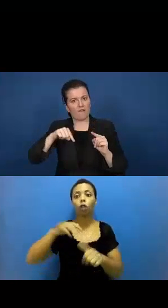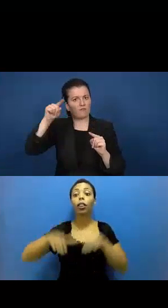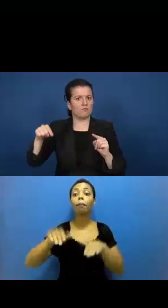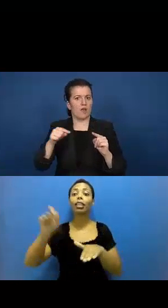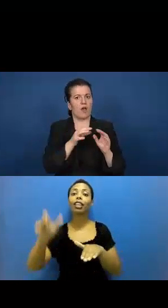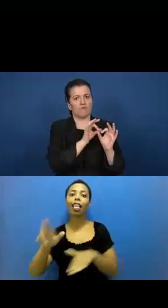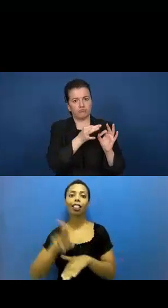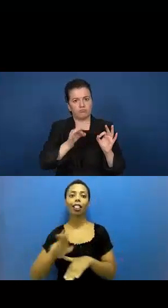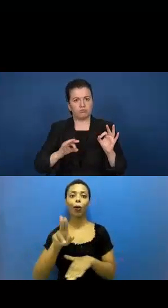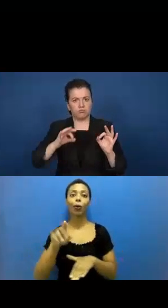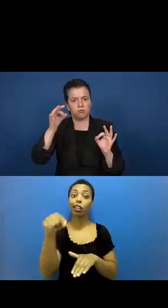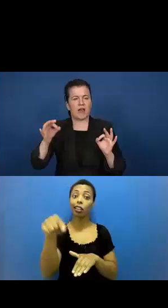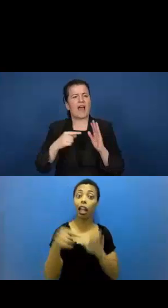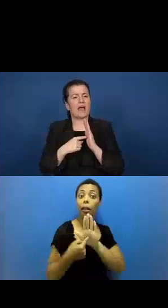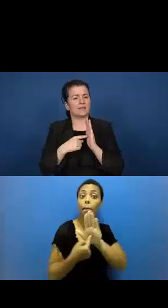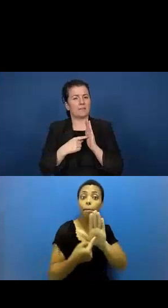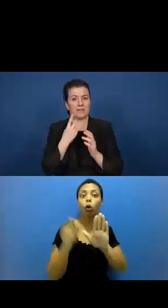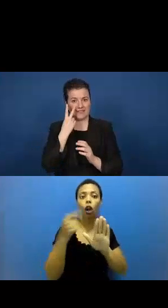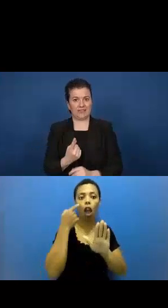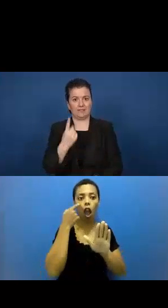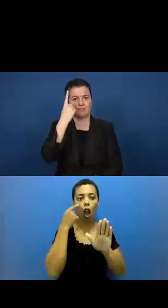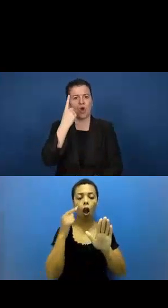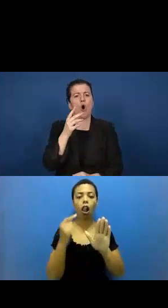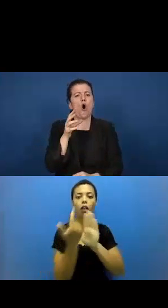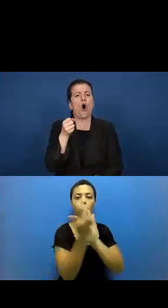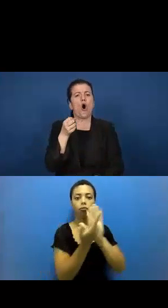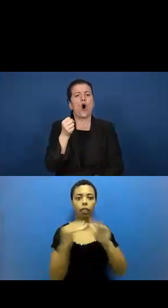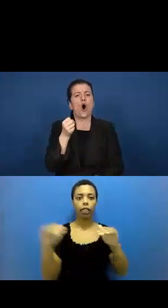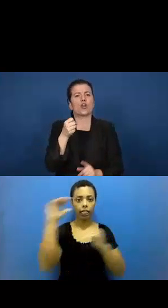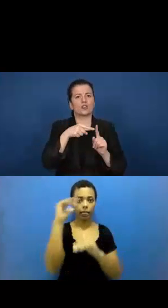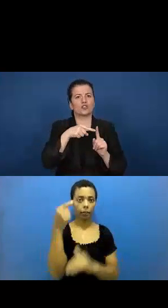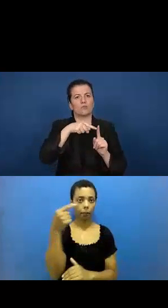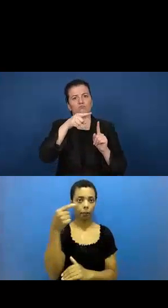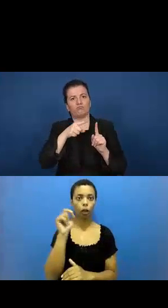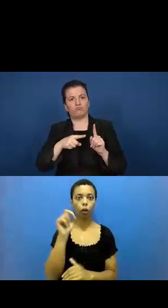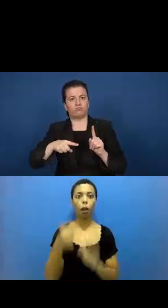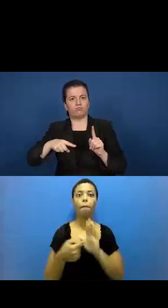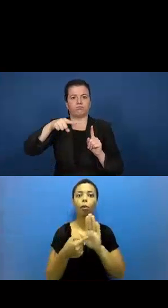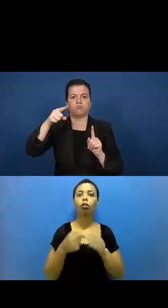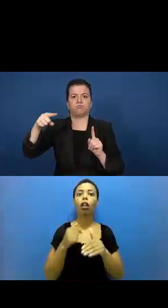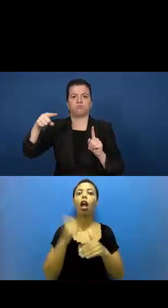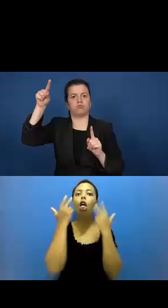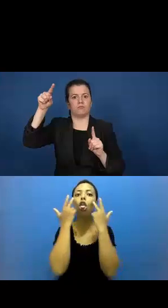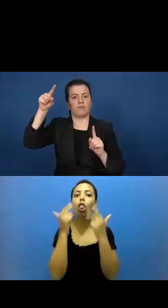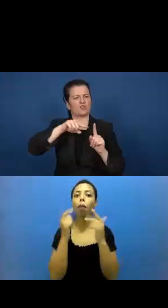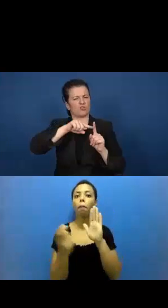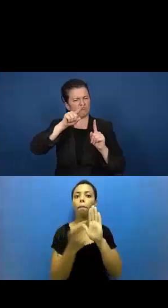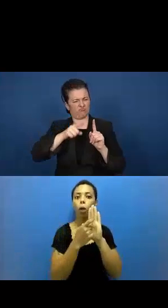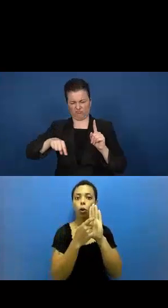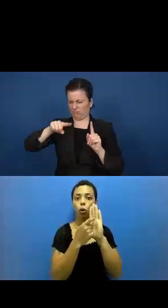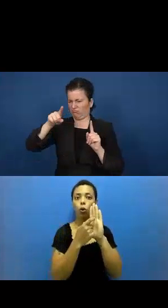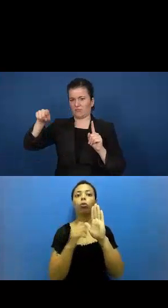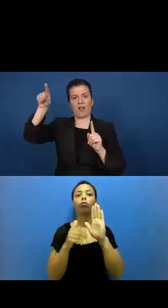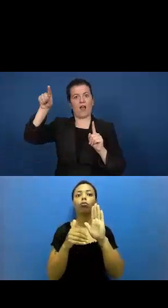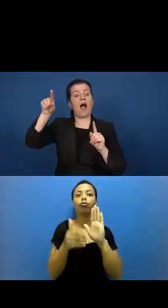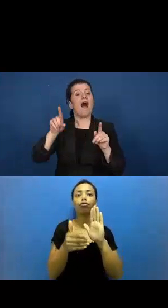is shown in the upper figure, where the orange path, progressing basically from the bottom to the top, corresponds to the